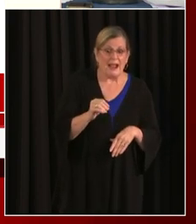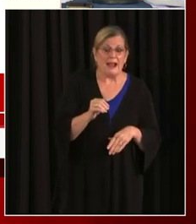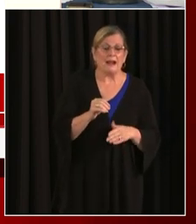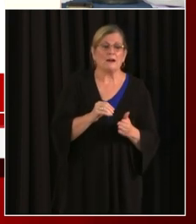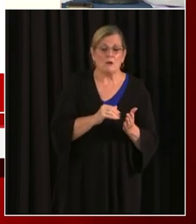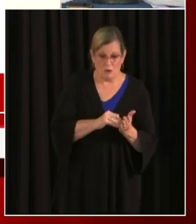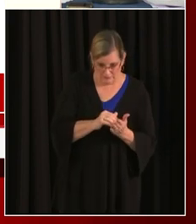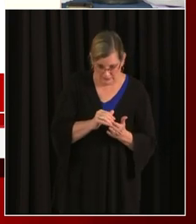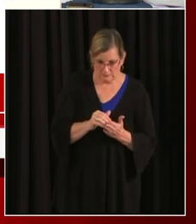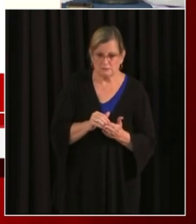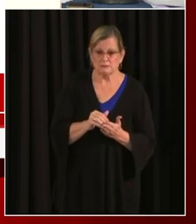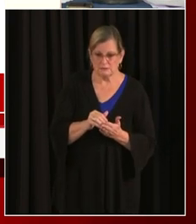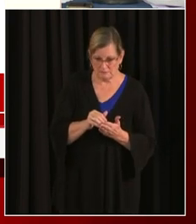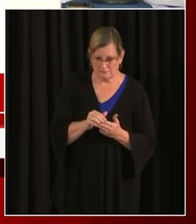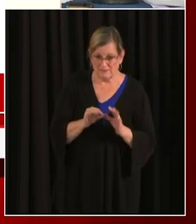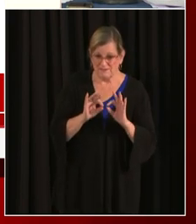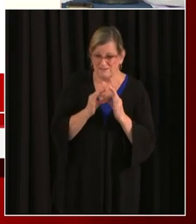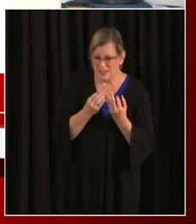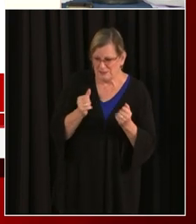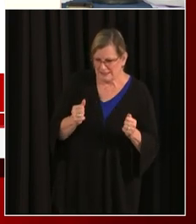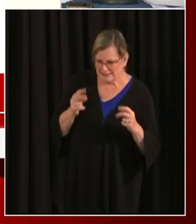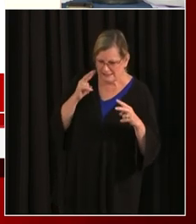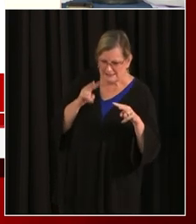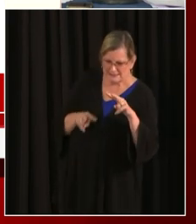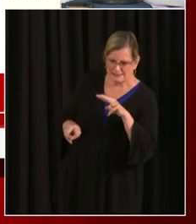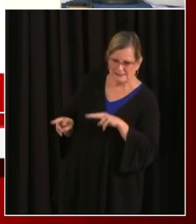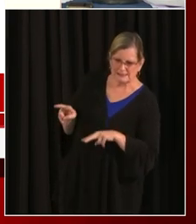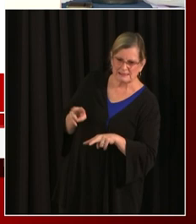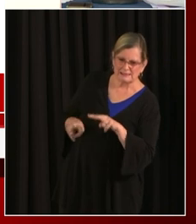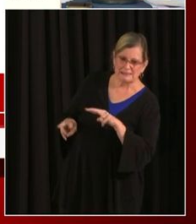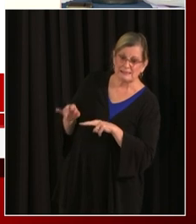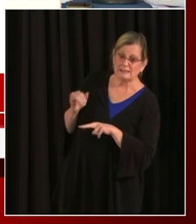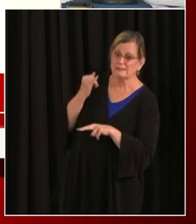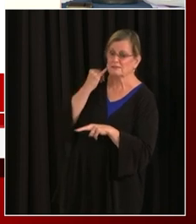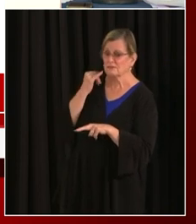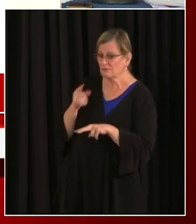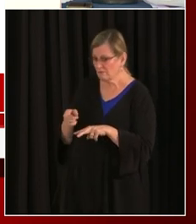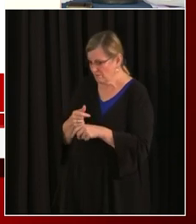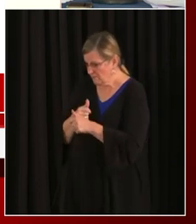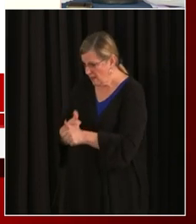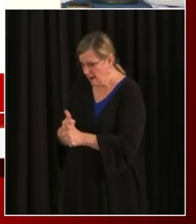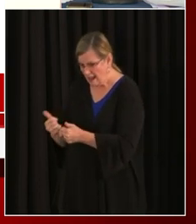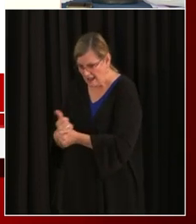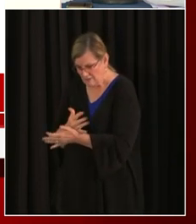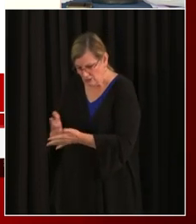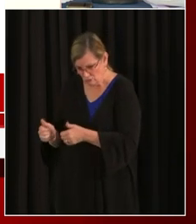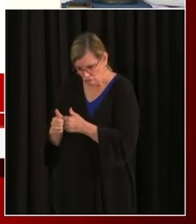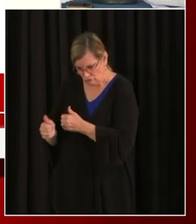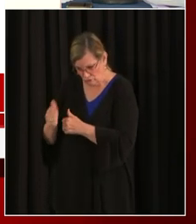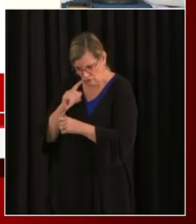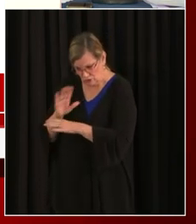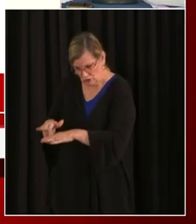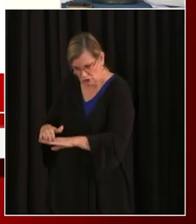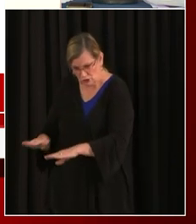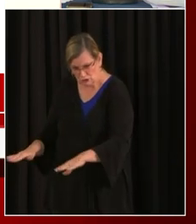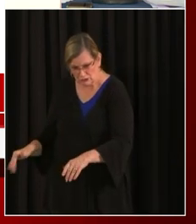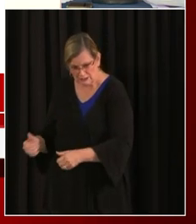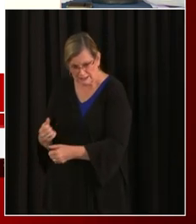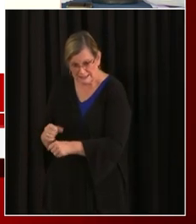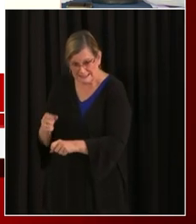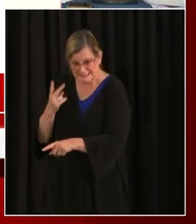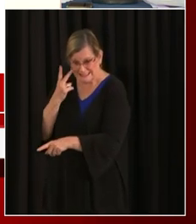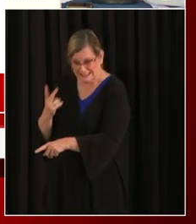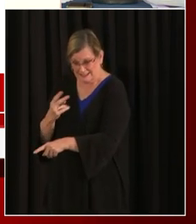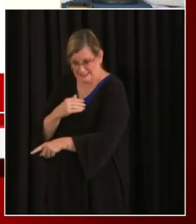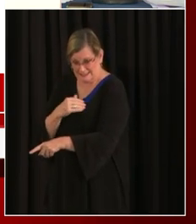Families also need to see what the schools will look like, and they need to see that the protocols are implemented with fidelity. They like to see staff